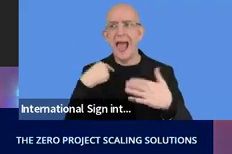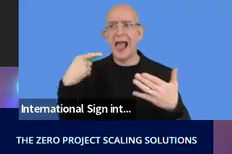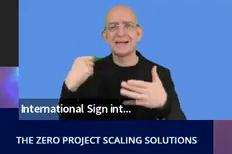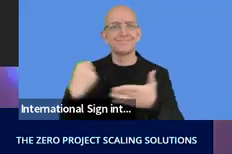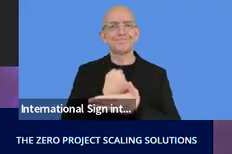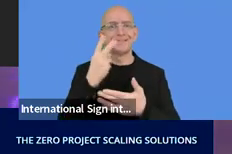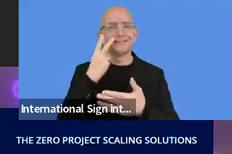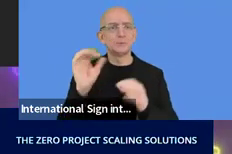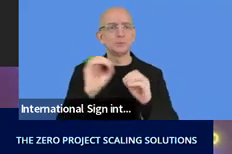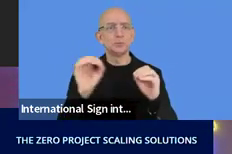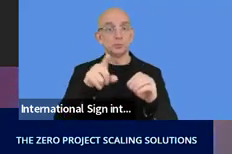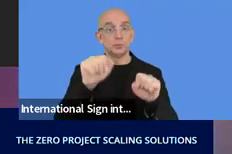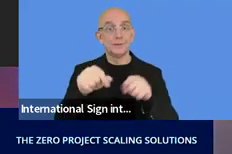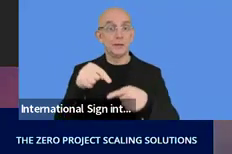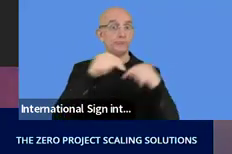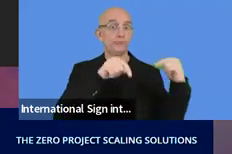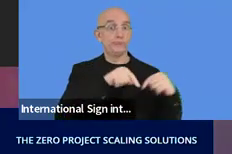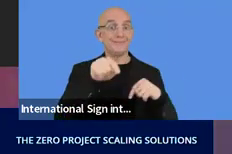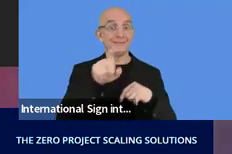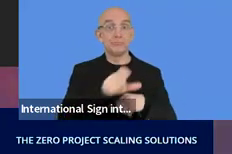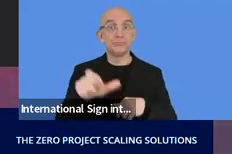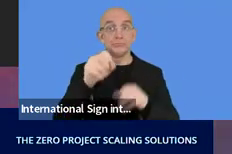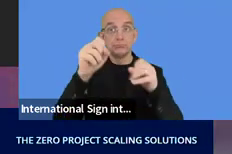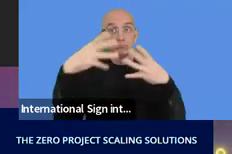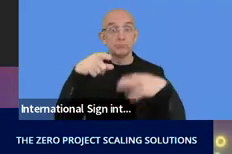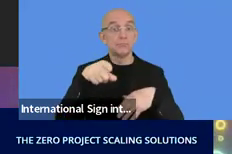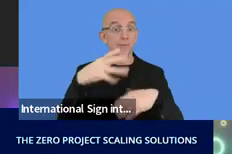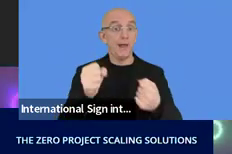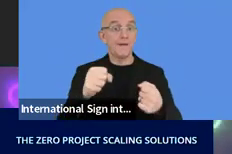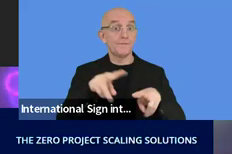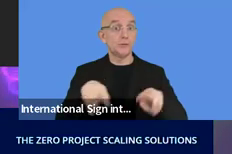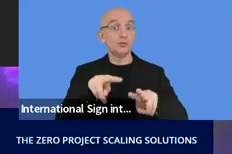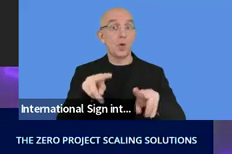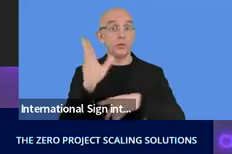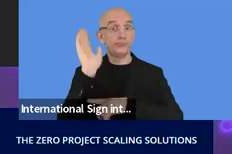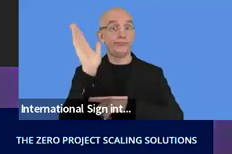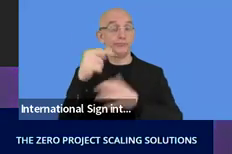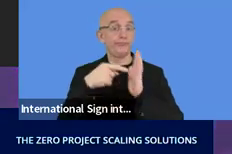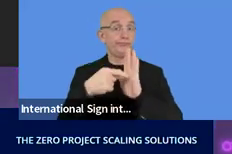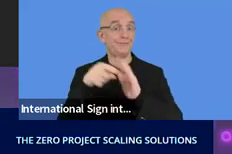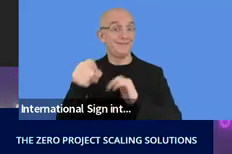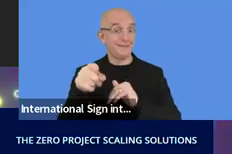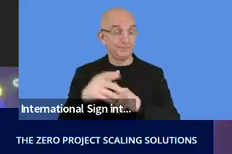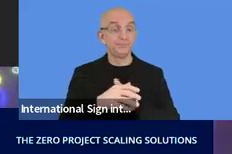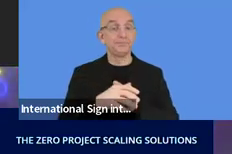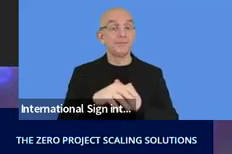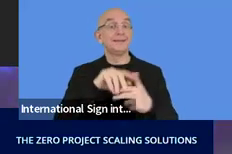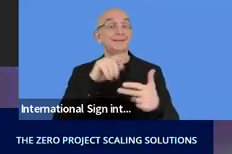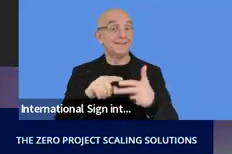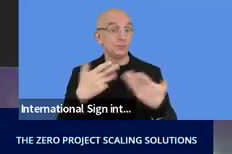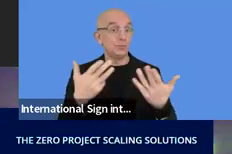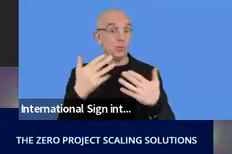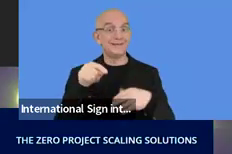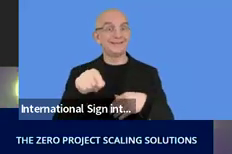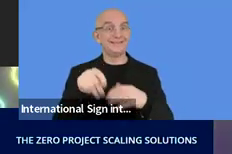Solutions program, which will be starting in the fall of 2024. We're super excited here on the Inclusive Creation side. I know